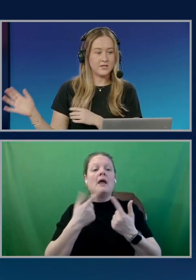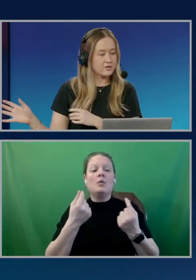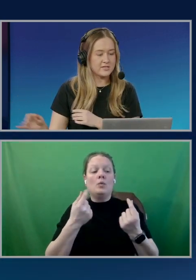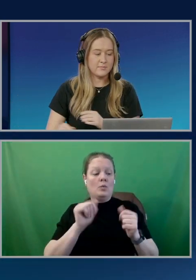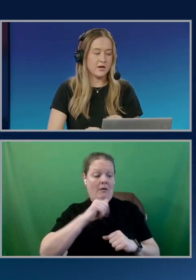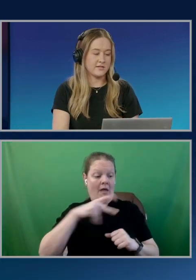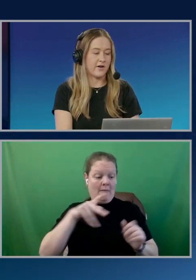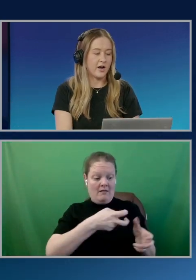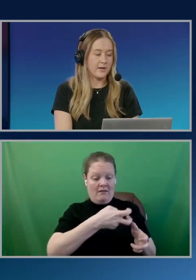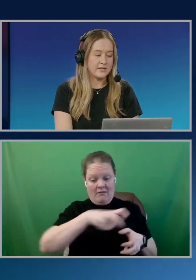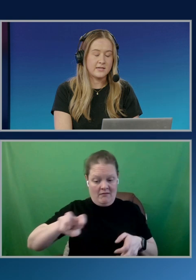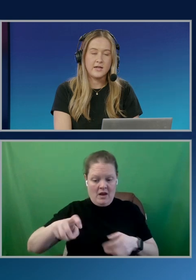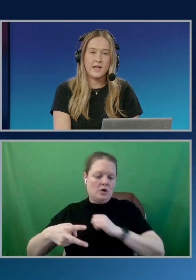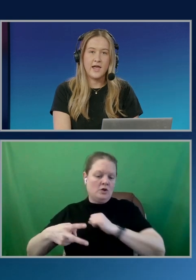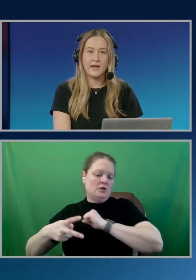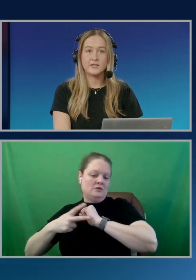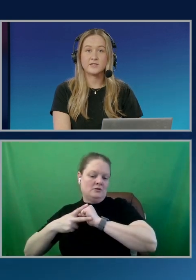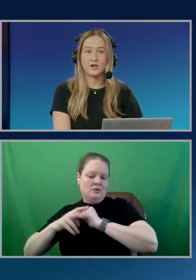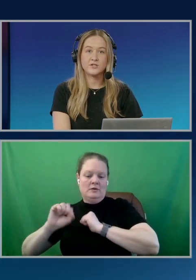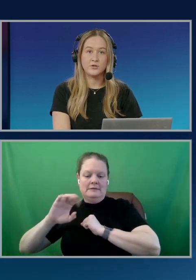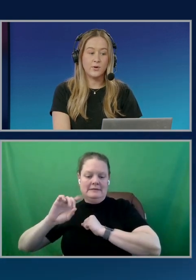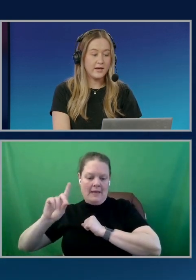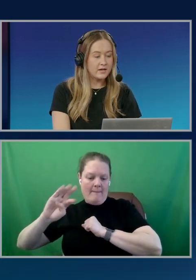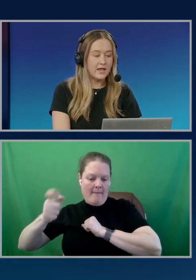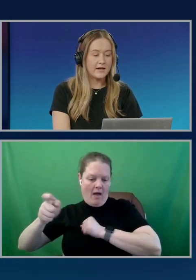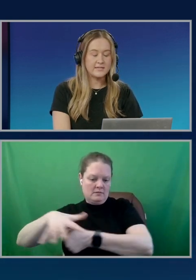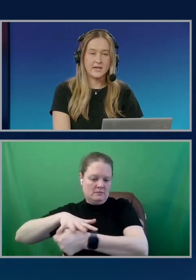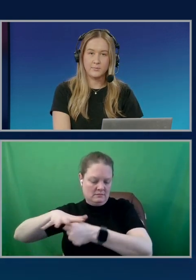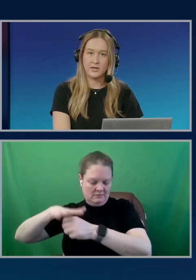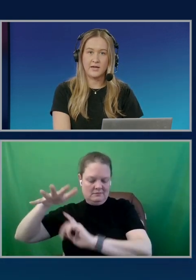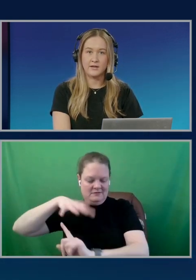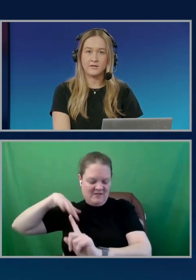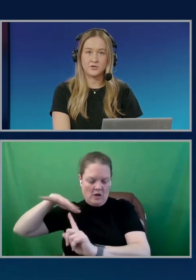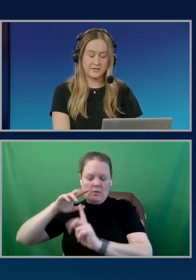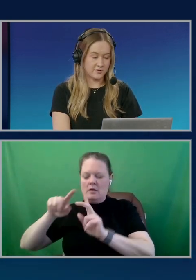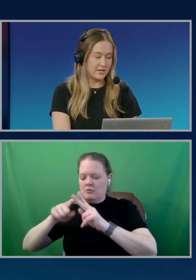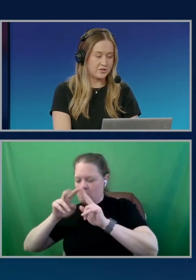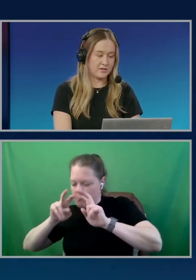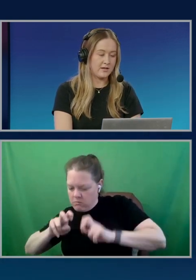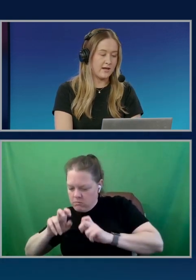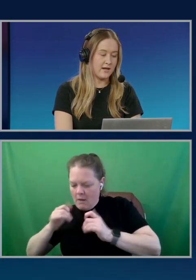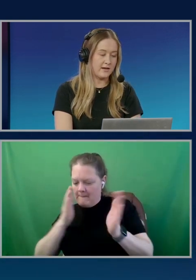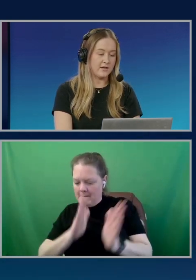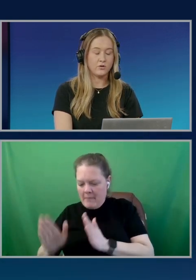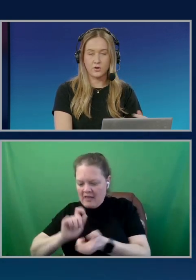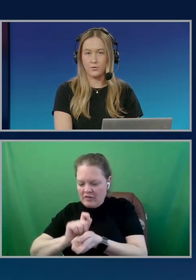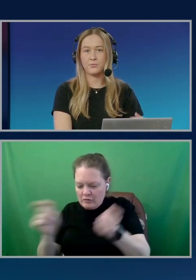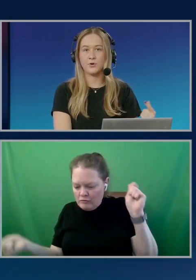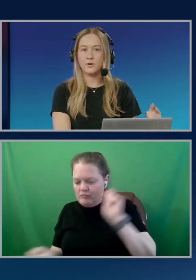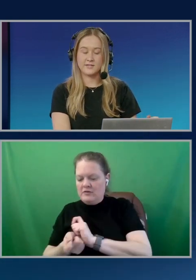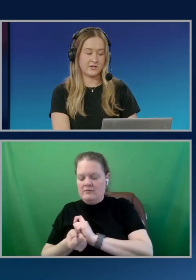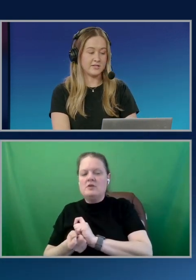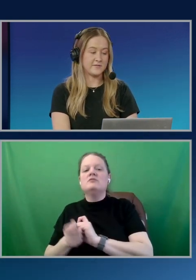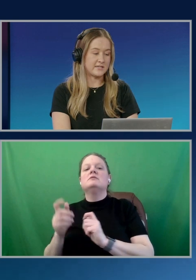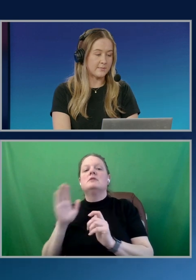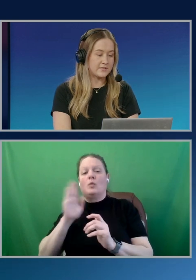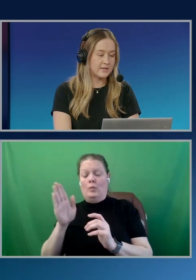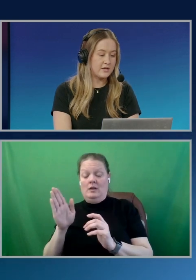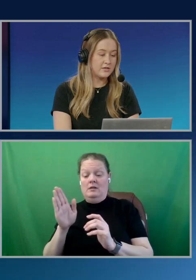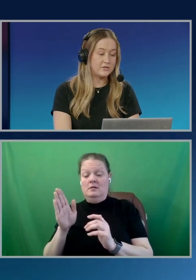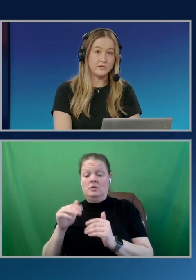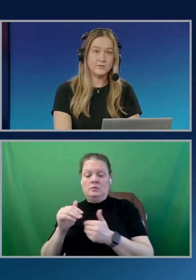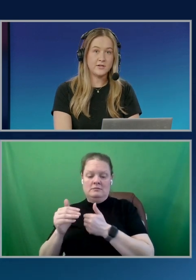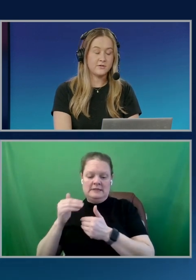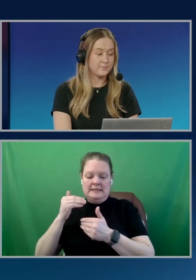a secure sandbox environment and start to analyze and plan the transformation, and it'll go through a series of